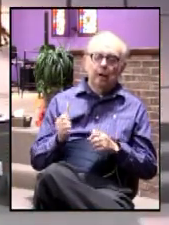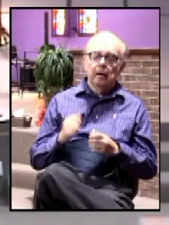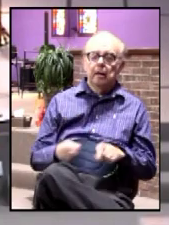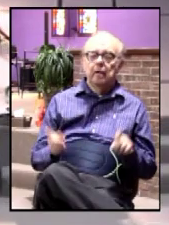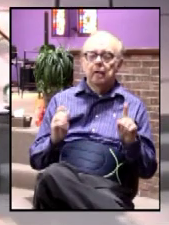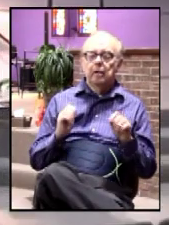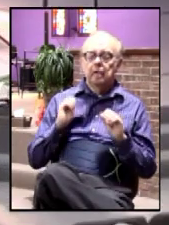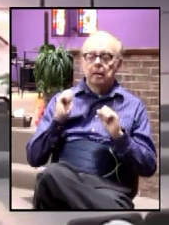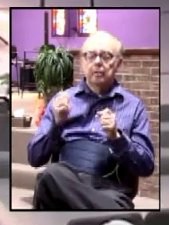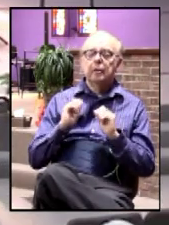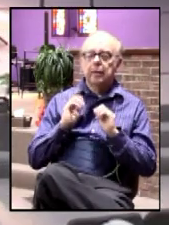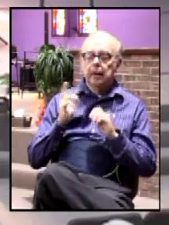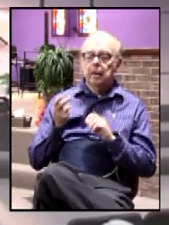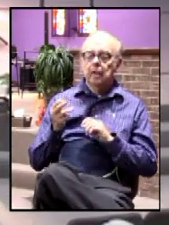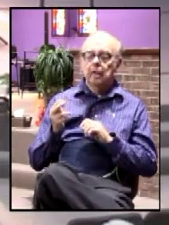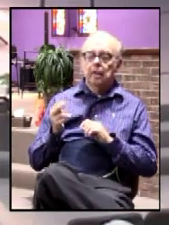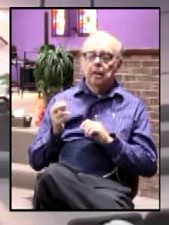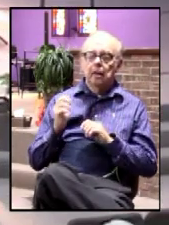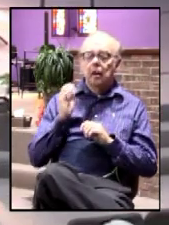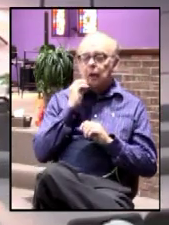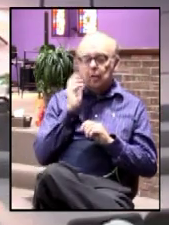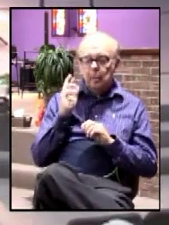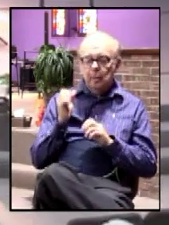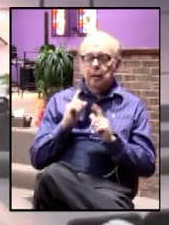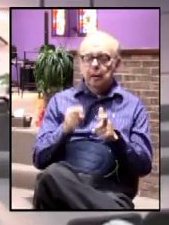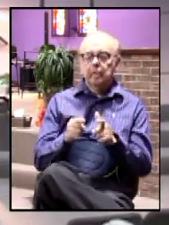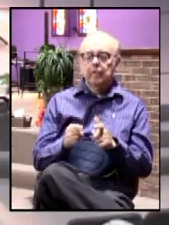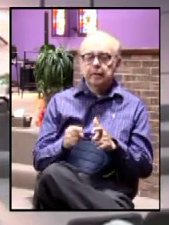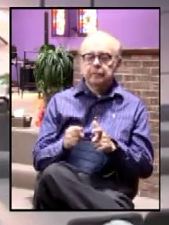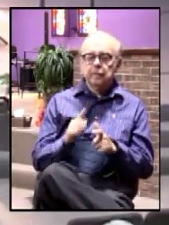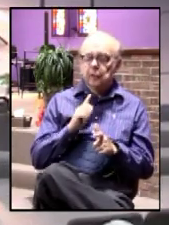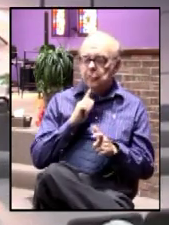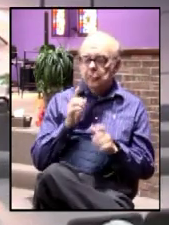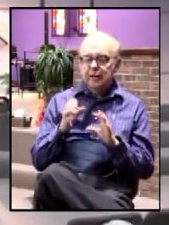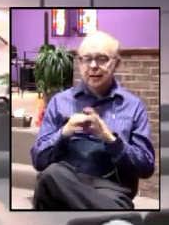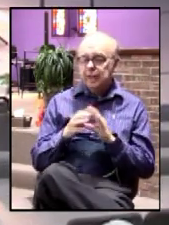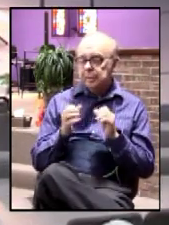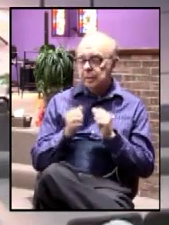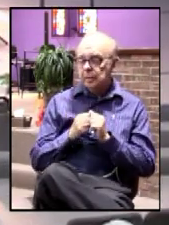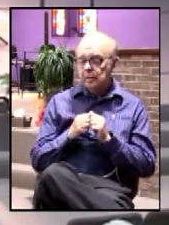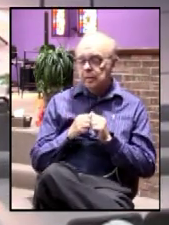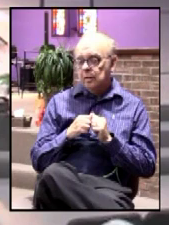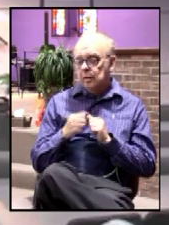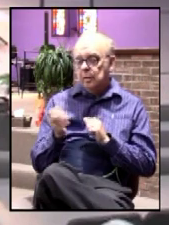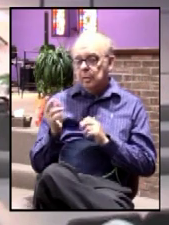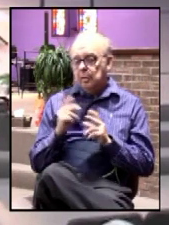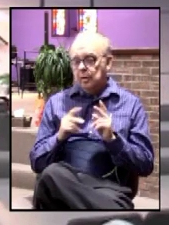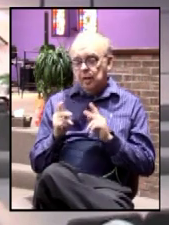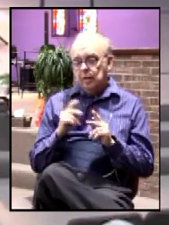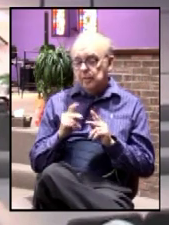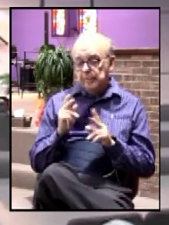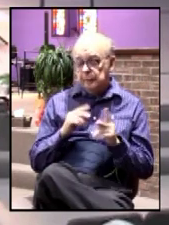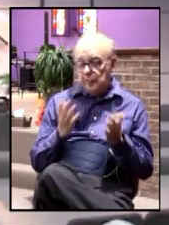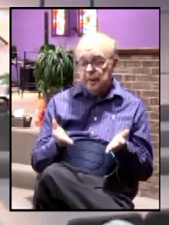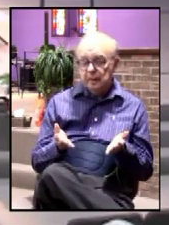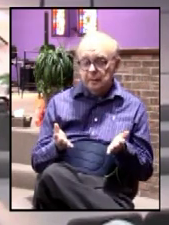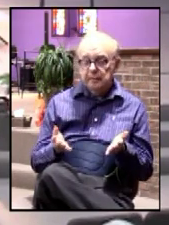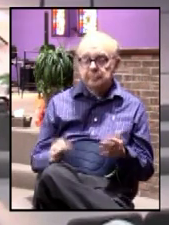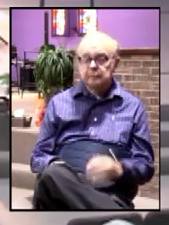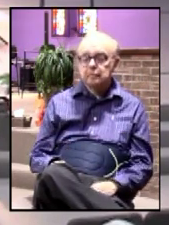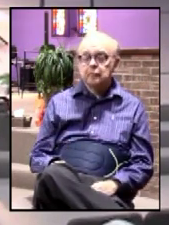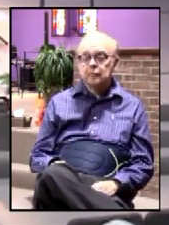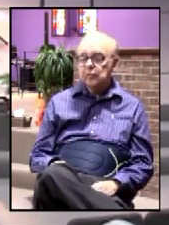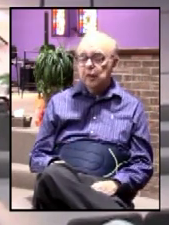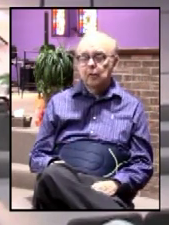on and a home run gets hit and everybody's screaming and hollering. Are you really connected to the other